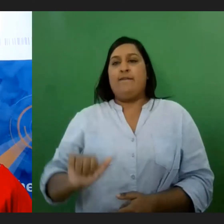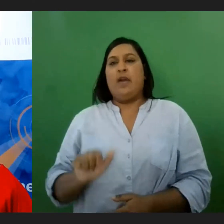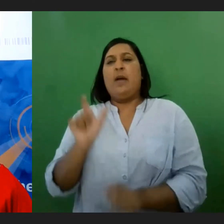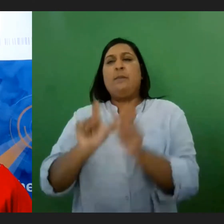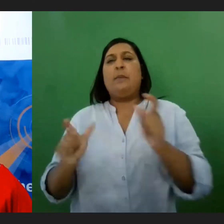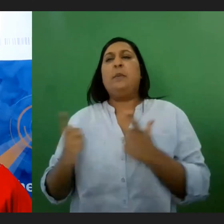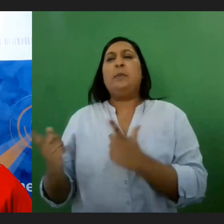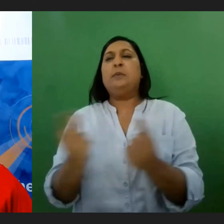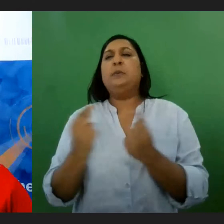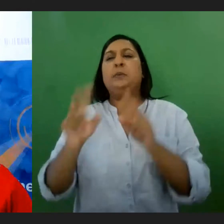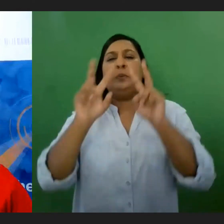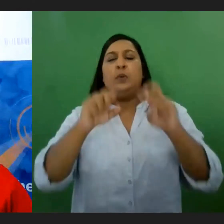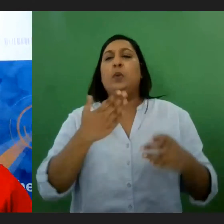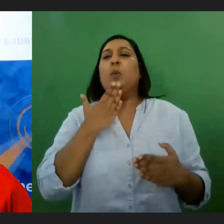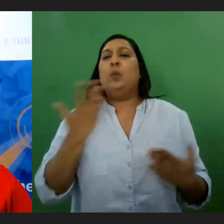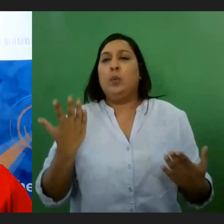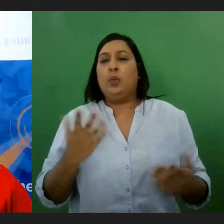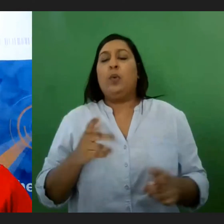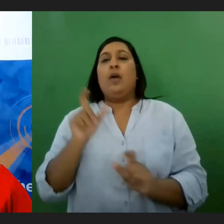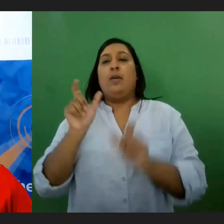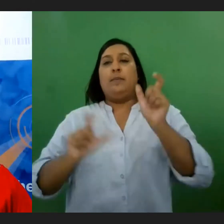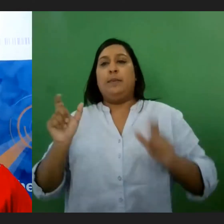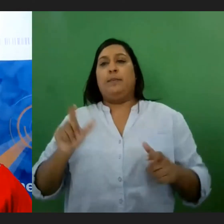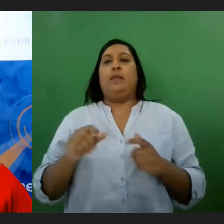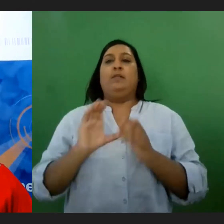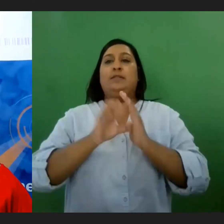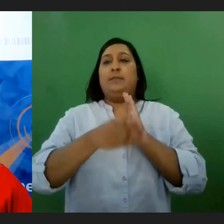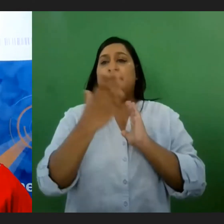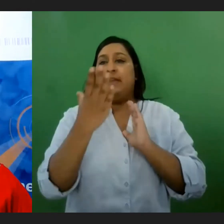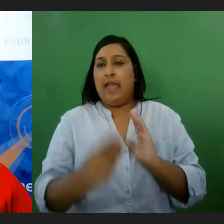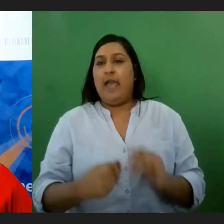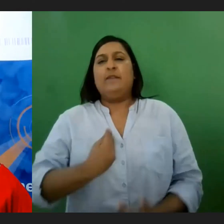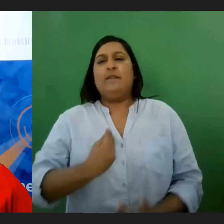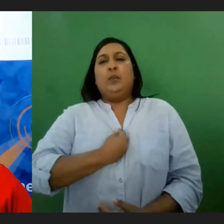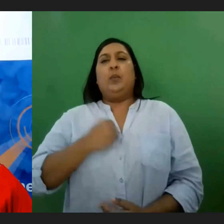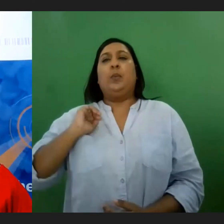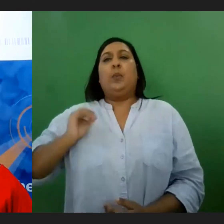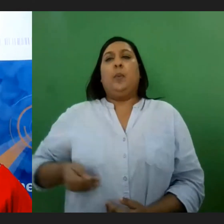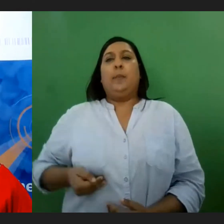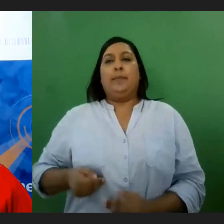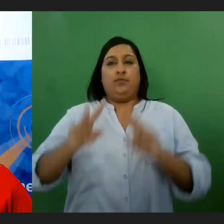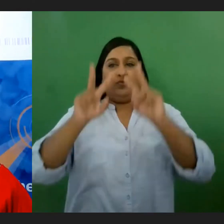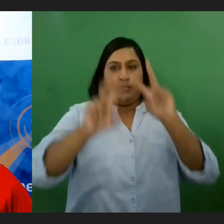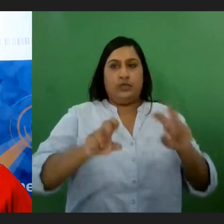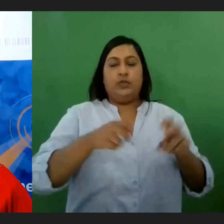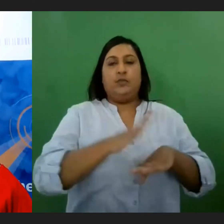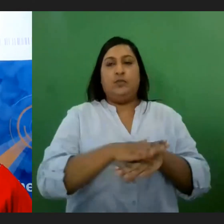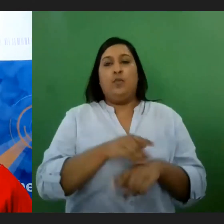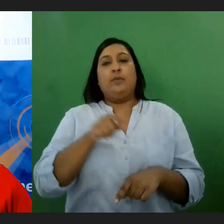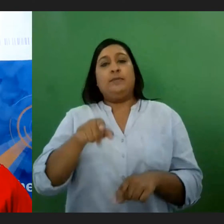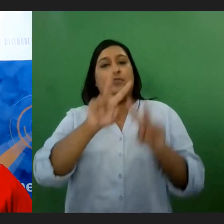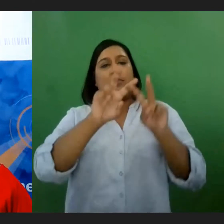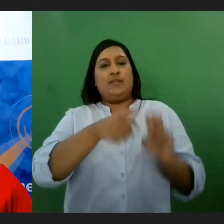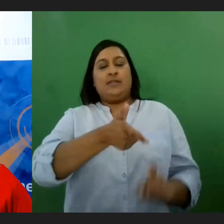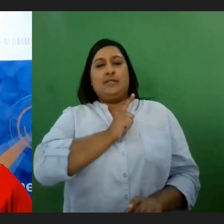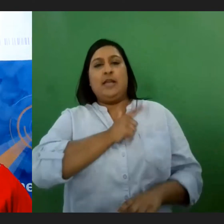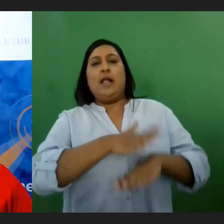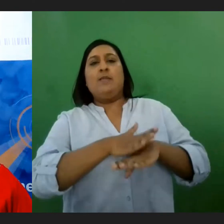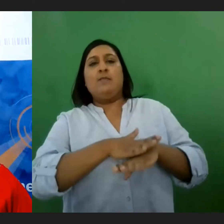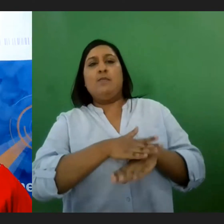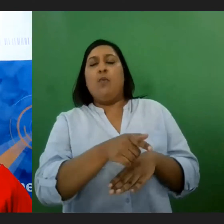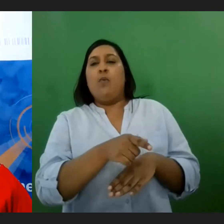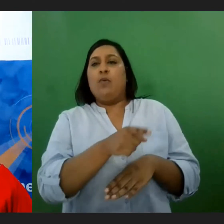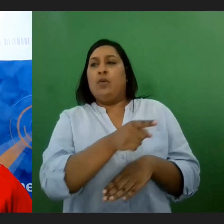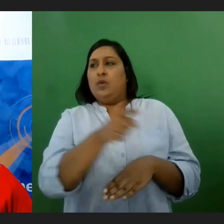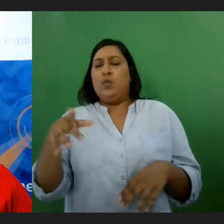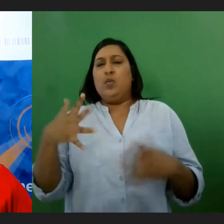without disabilities during the COVID-19 pandemic. This study also identified other key research